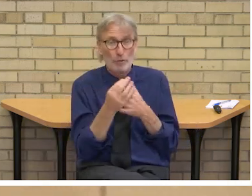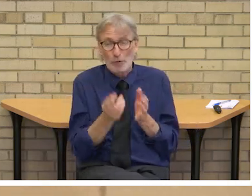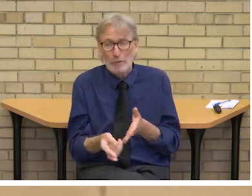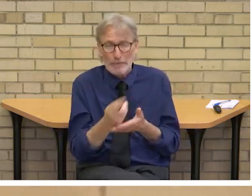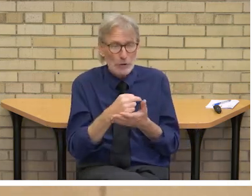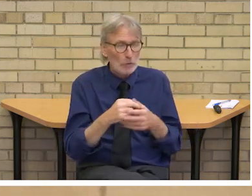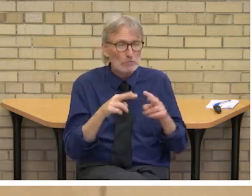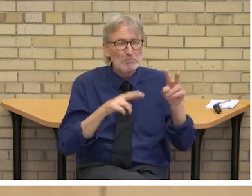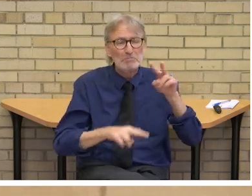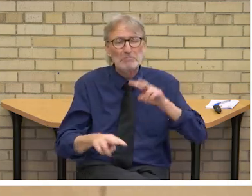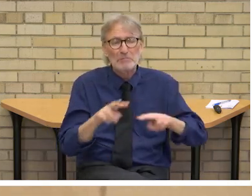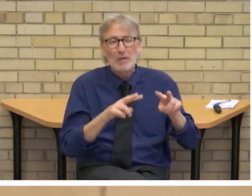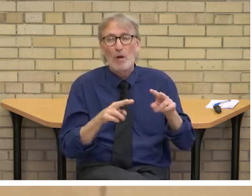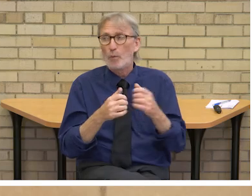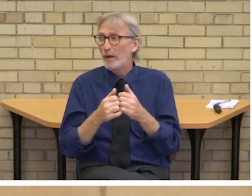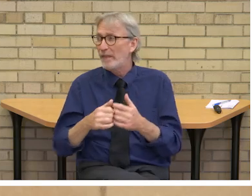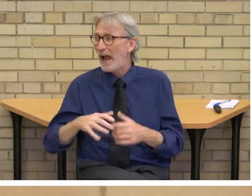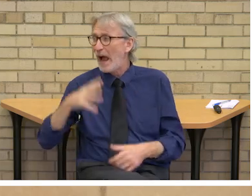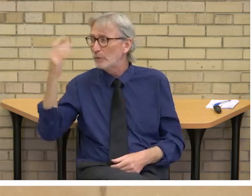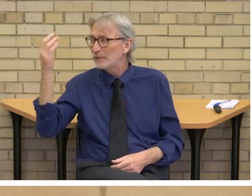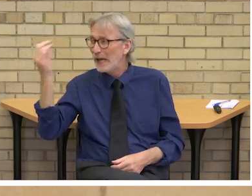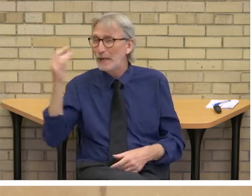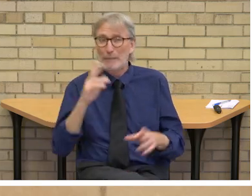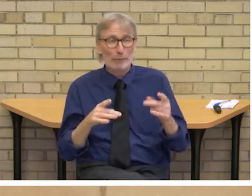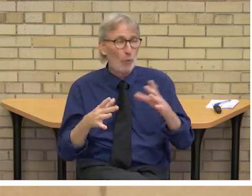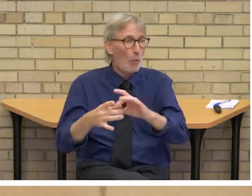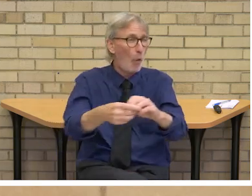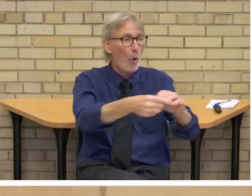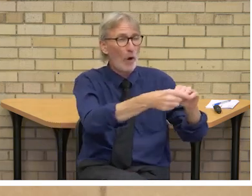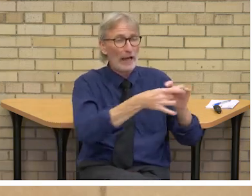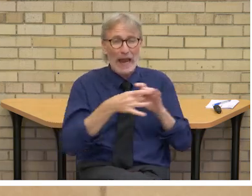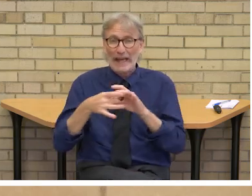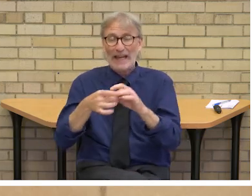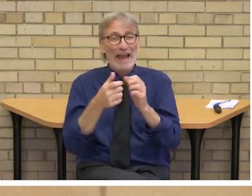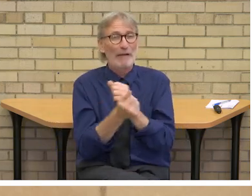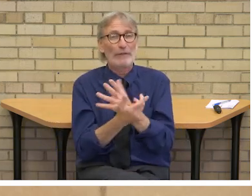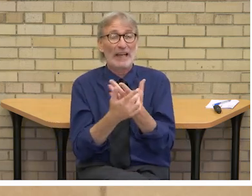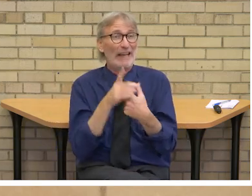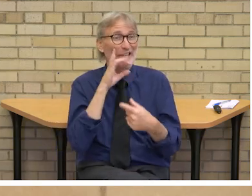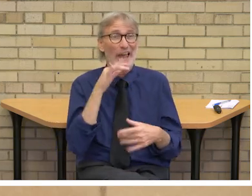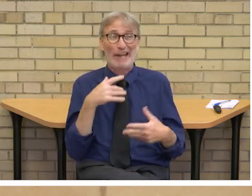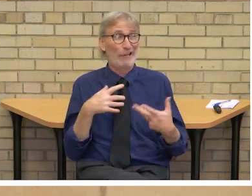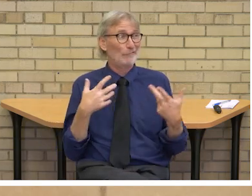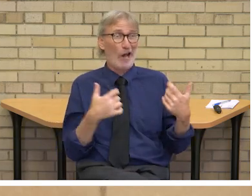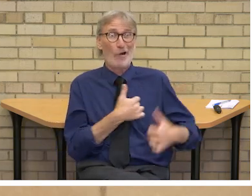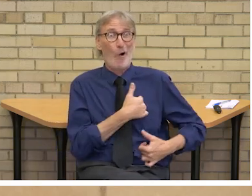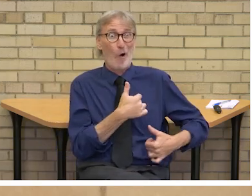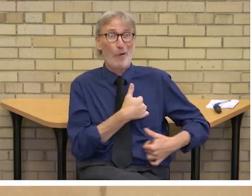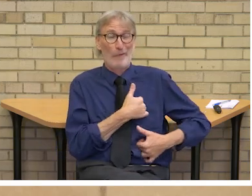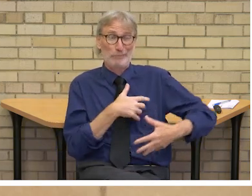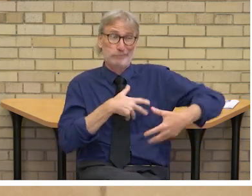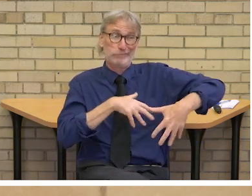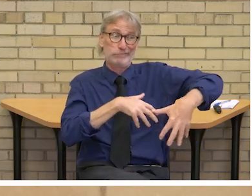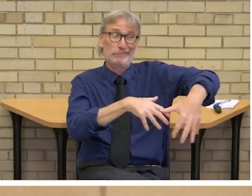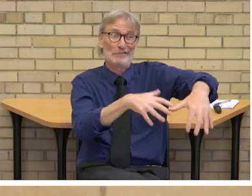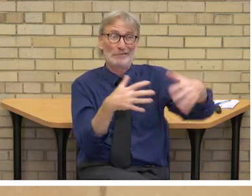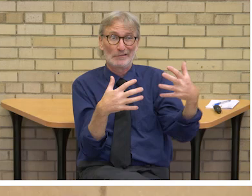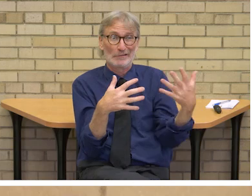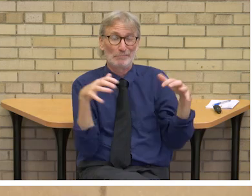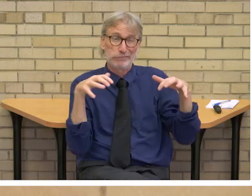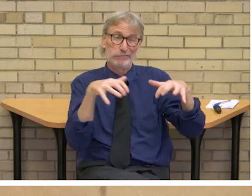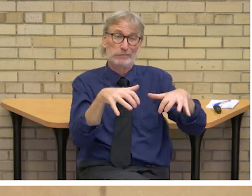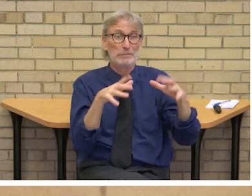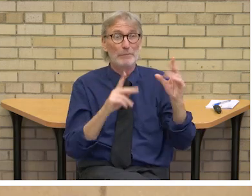with outside parties entirely, and the coordination involved, there's an army that goes into all of these